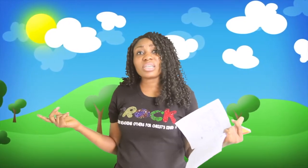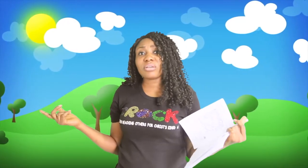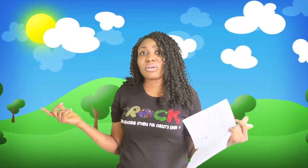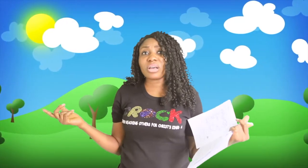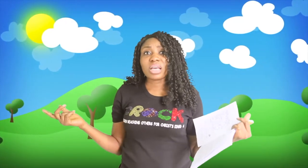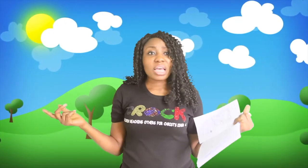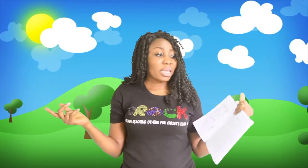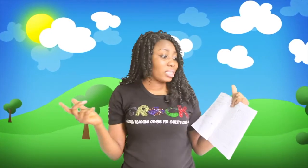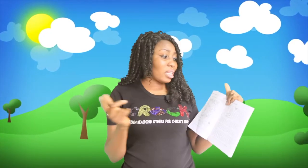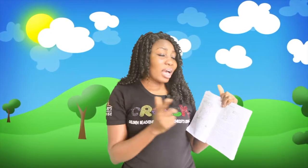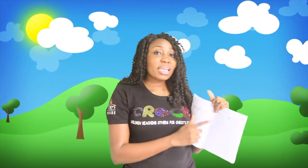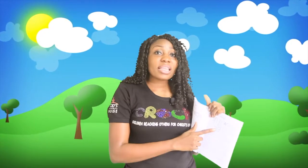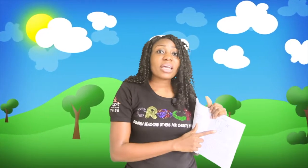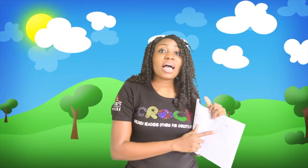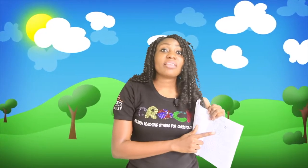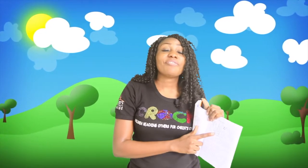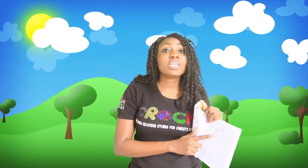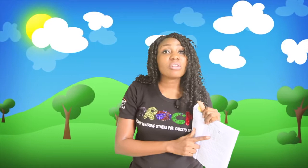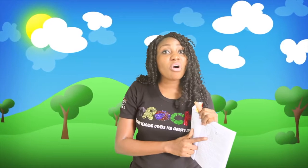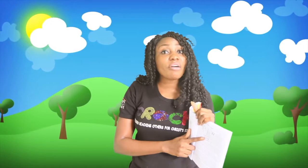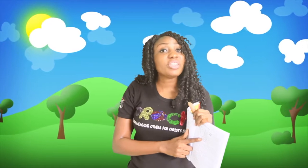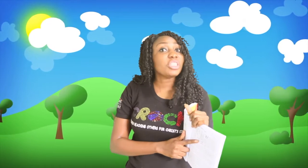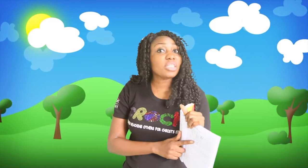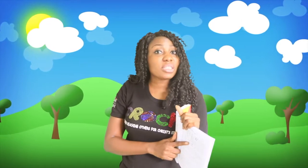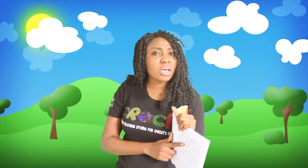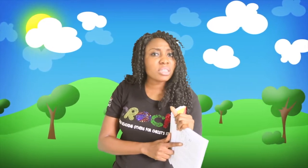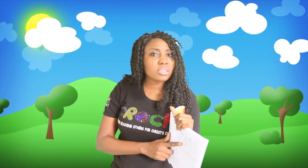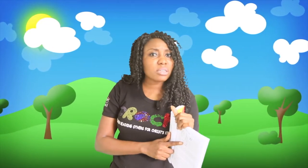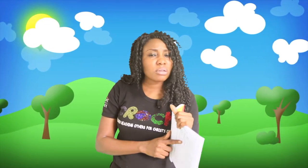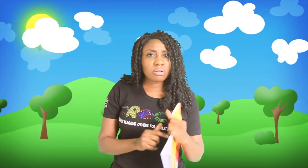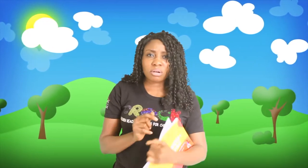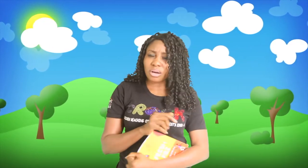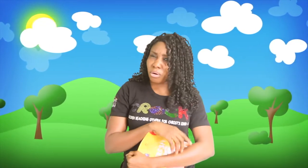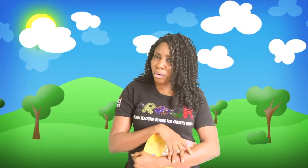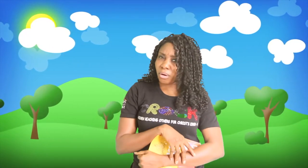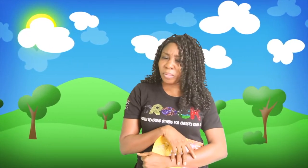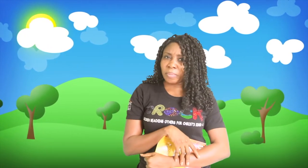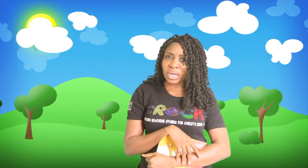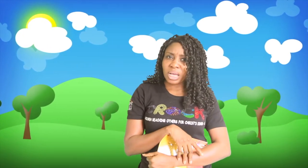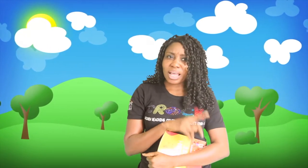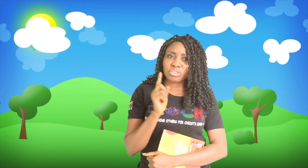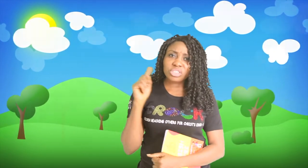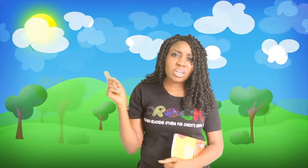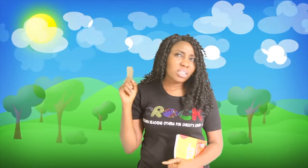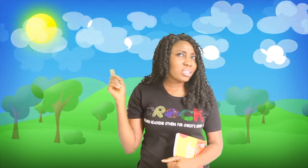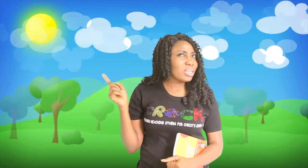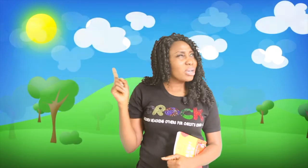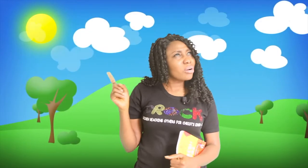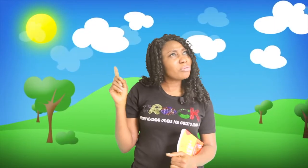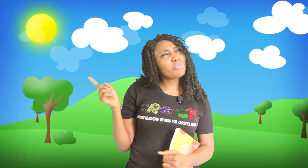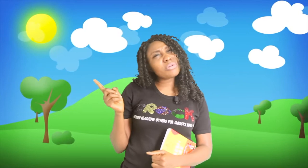the synagogue, and he's lying there at the feet of Jesus. How come? I thought